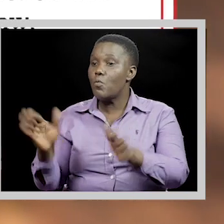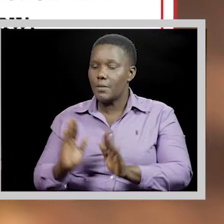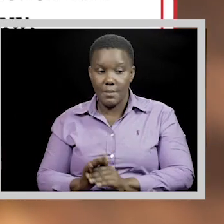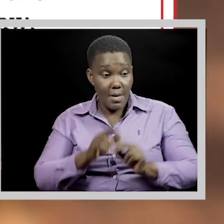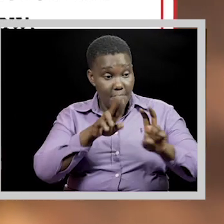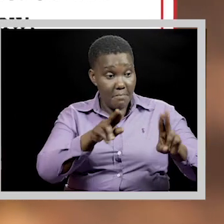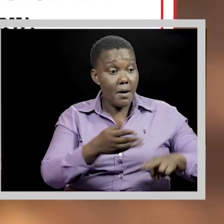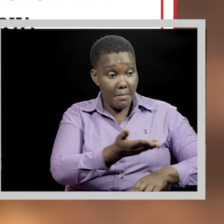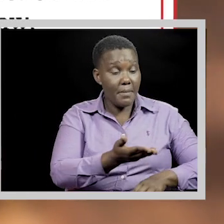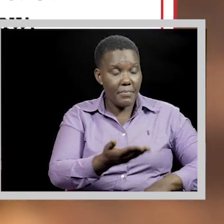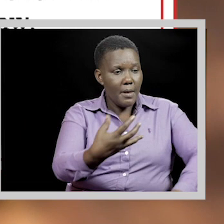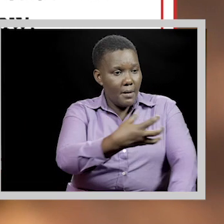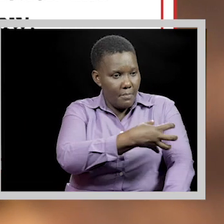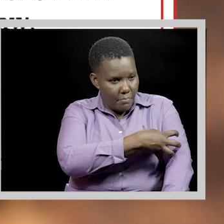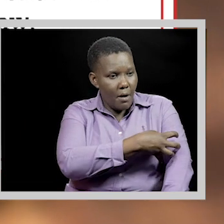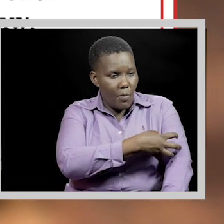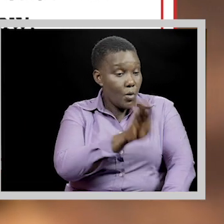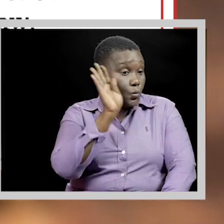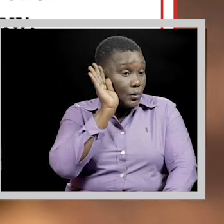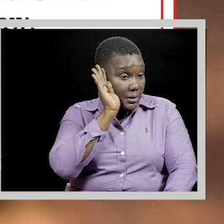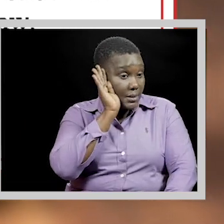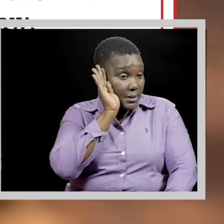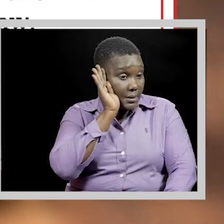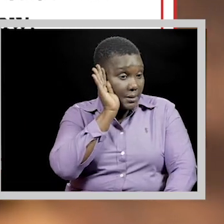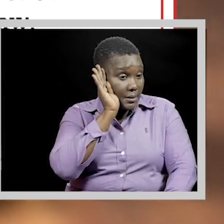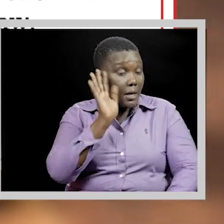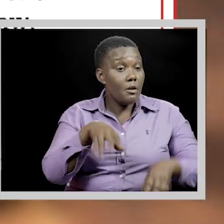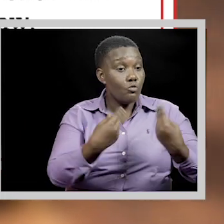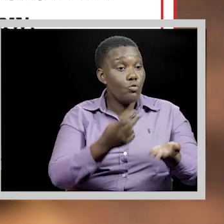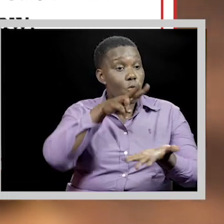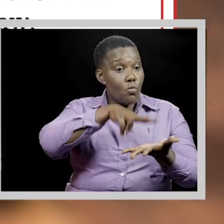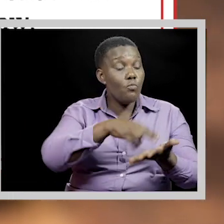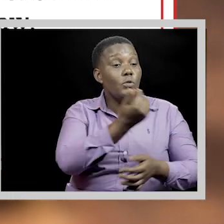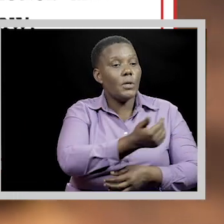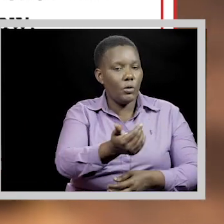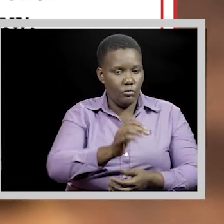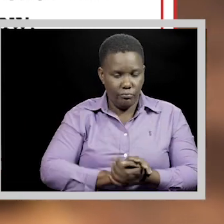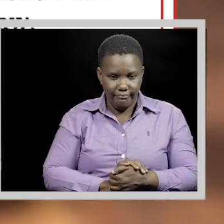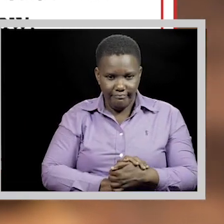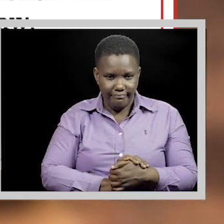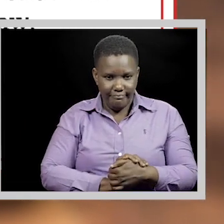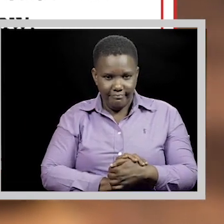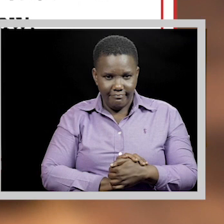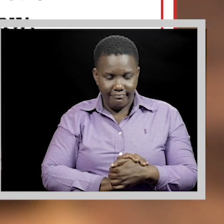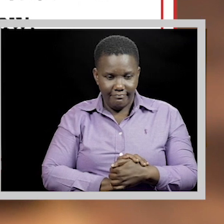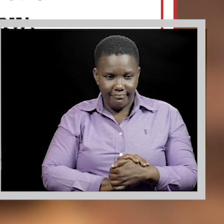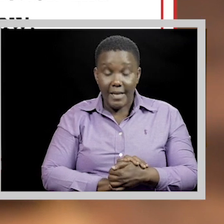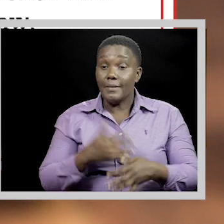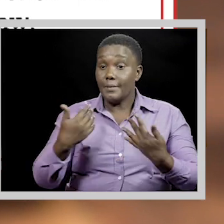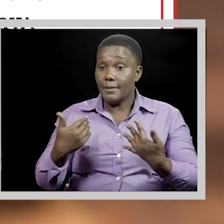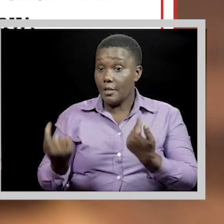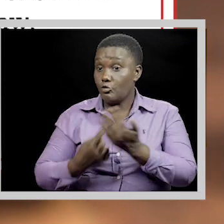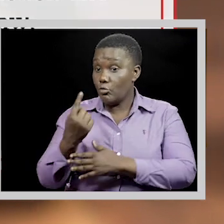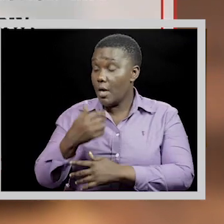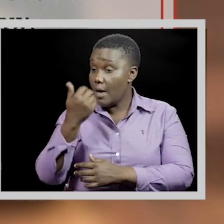states that the juvenile court has jurisdiction to hear and determine criminal charges against a child. That means